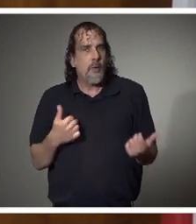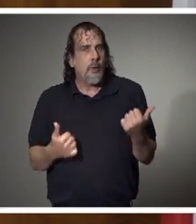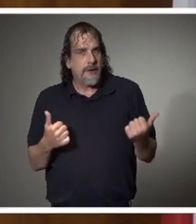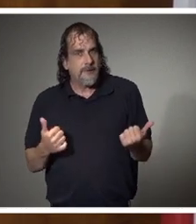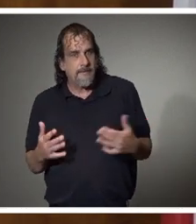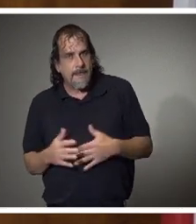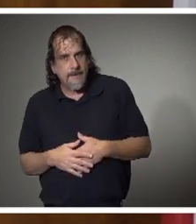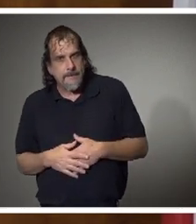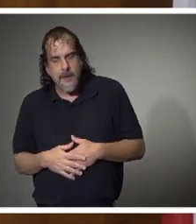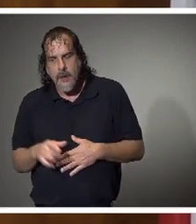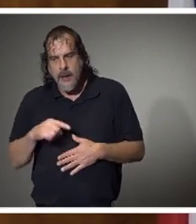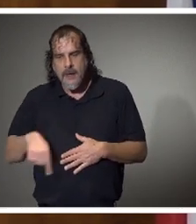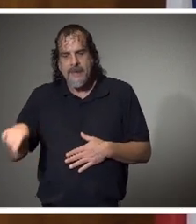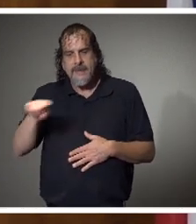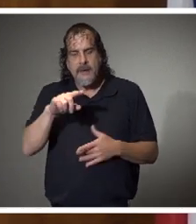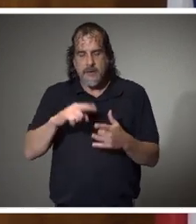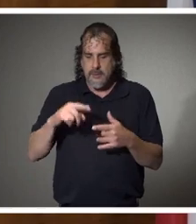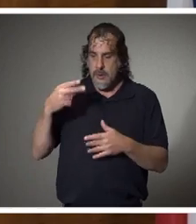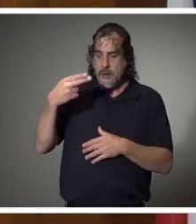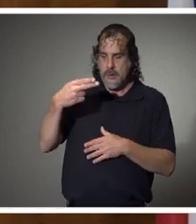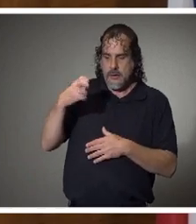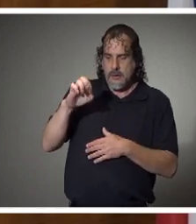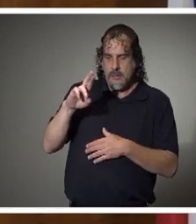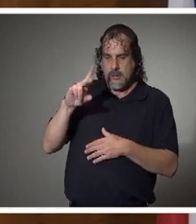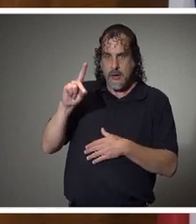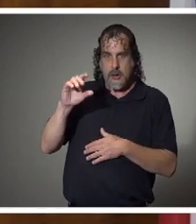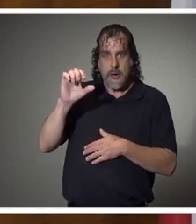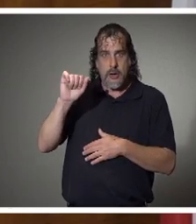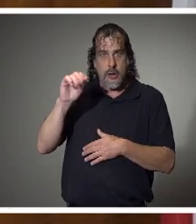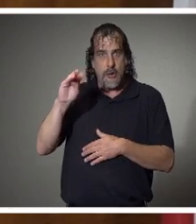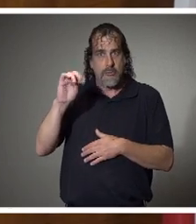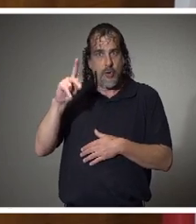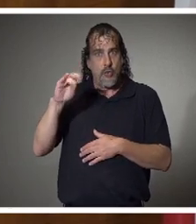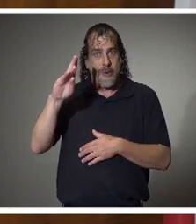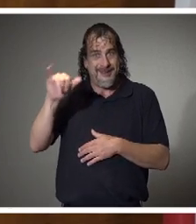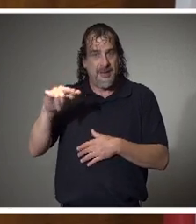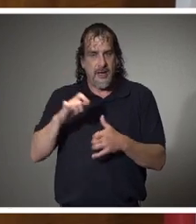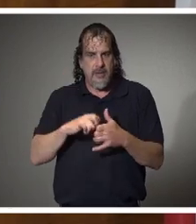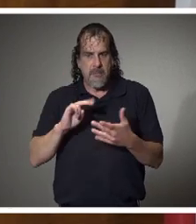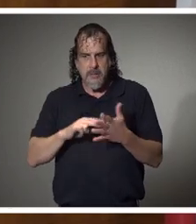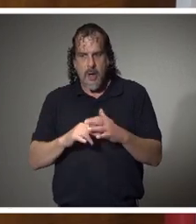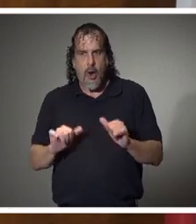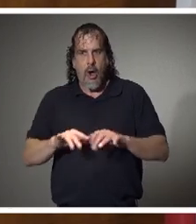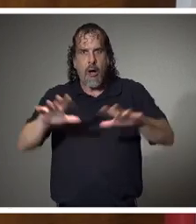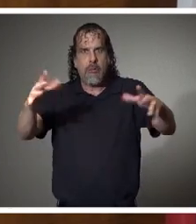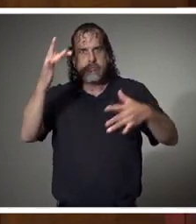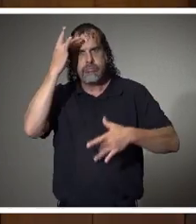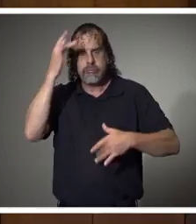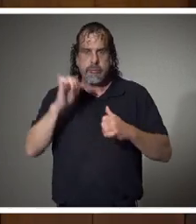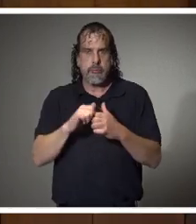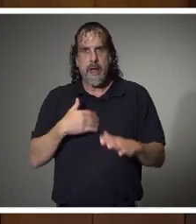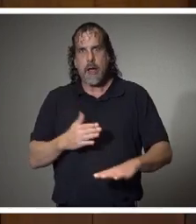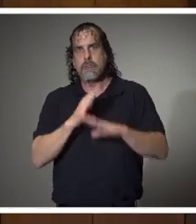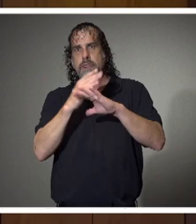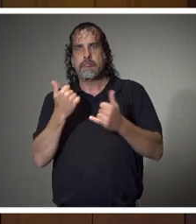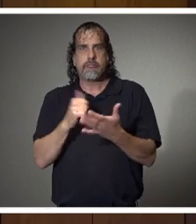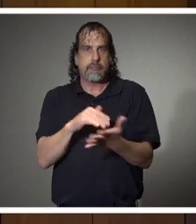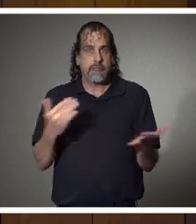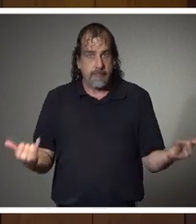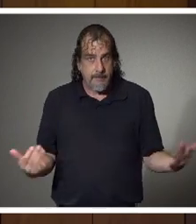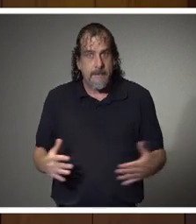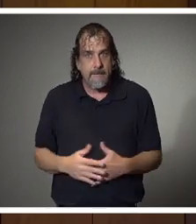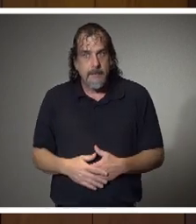is going to be something that we are going to monitor very, very closely in the coming days and weeks and months. Cordian? Dr.